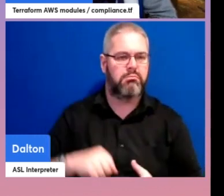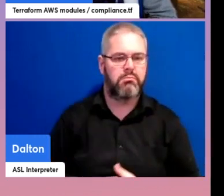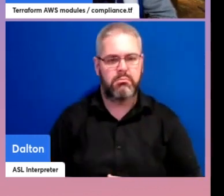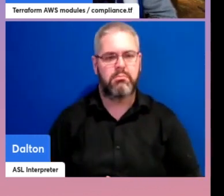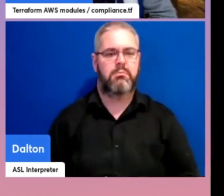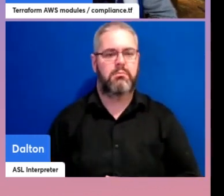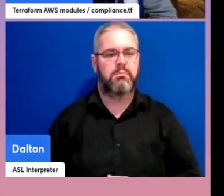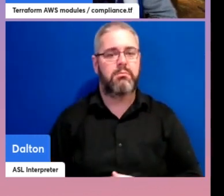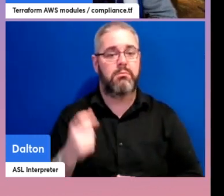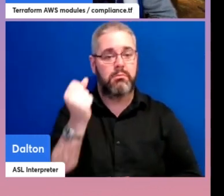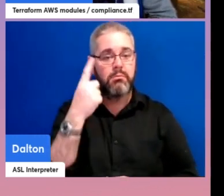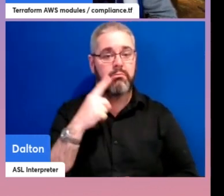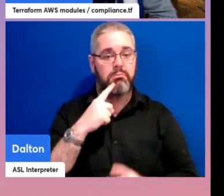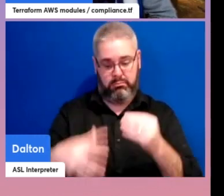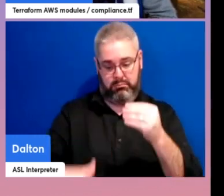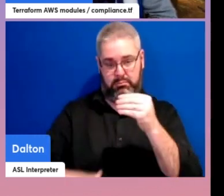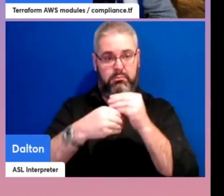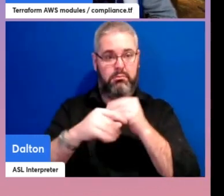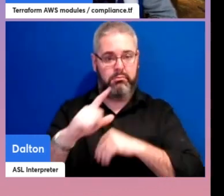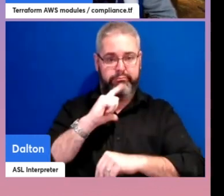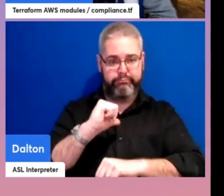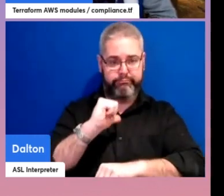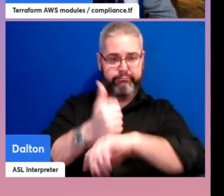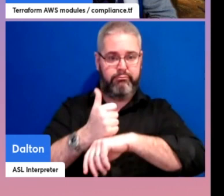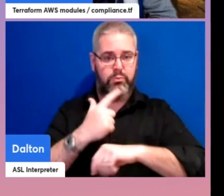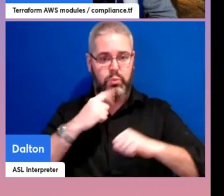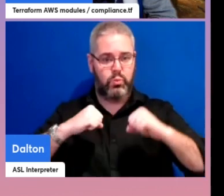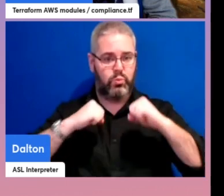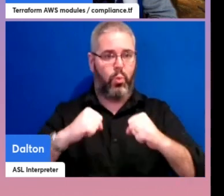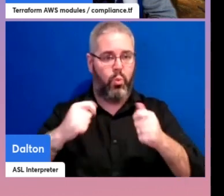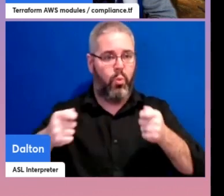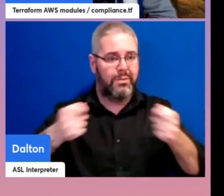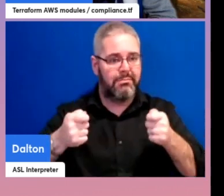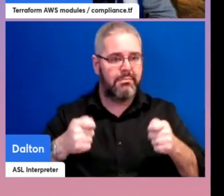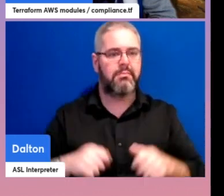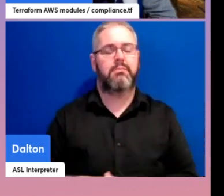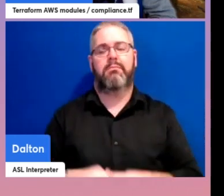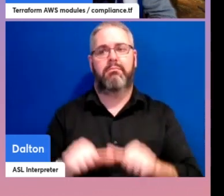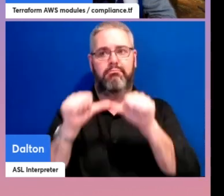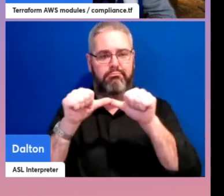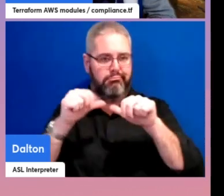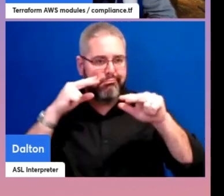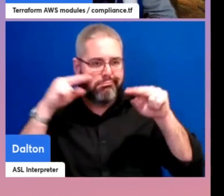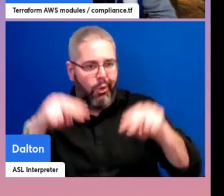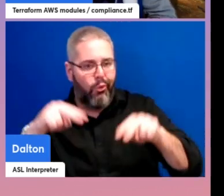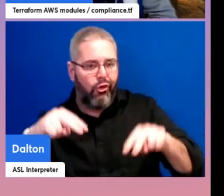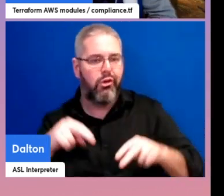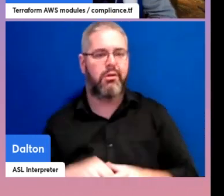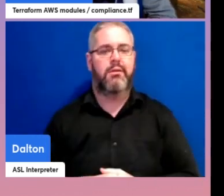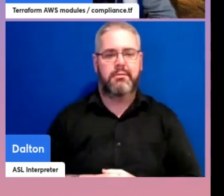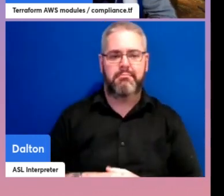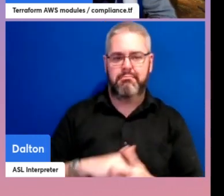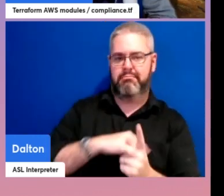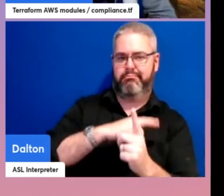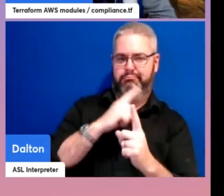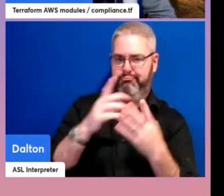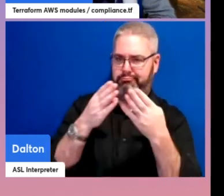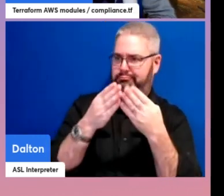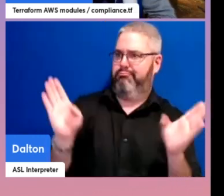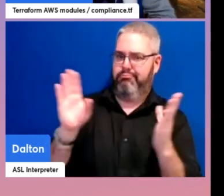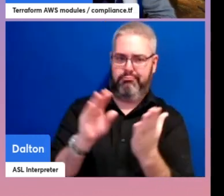the implementation of security controls, continuous monitoring, and overall documenting